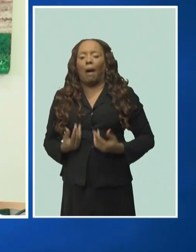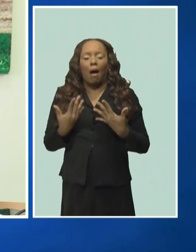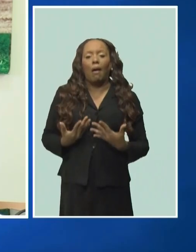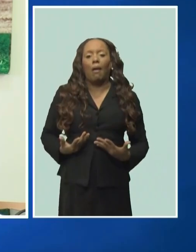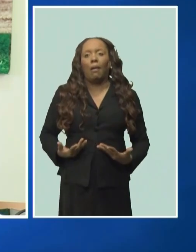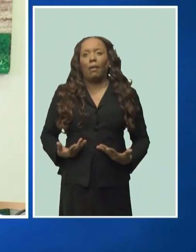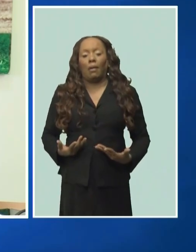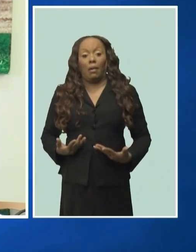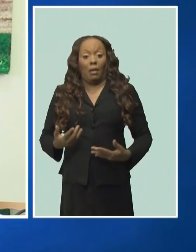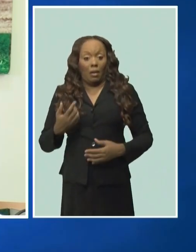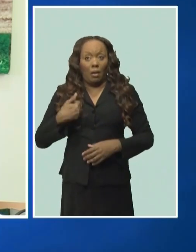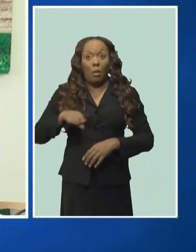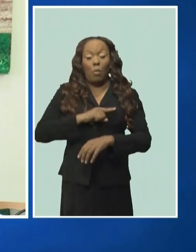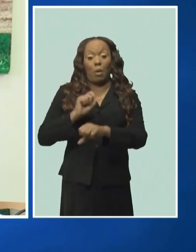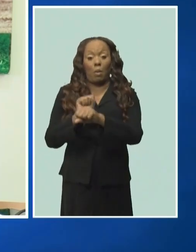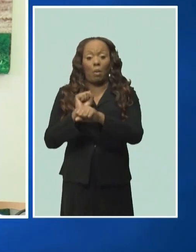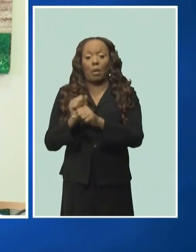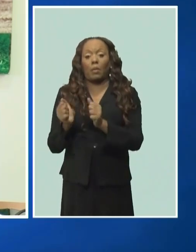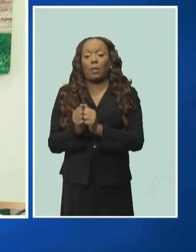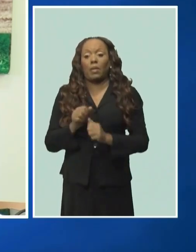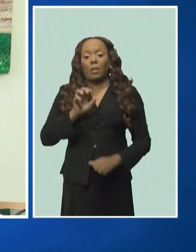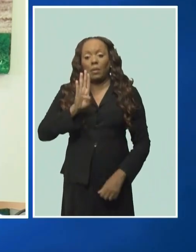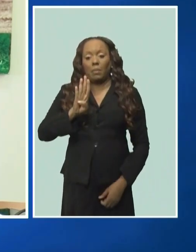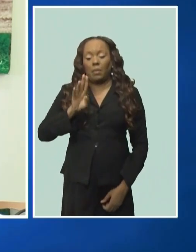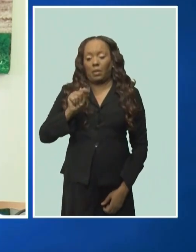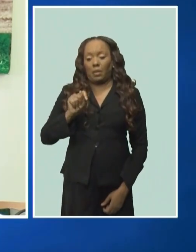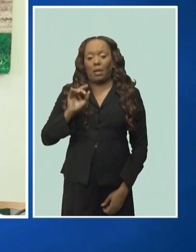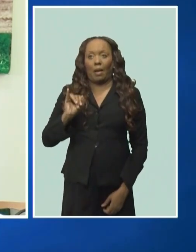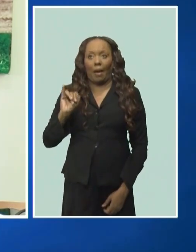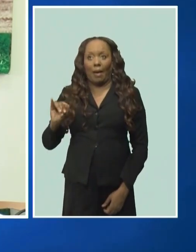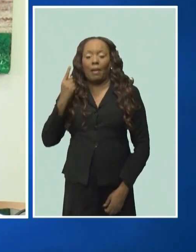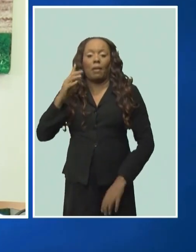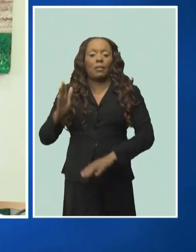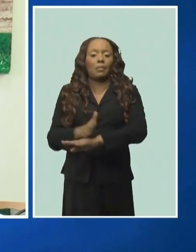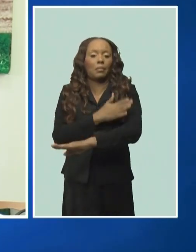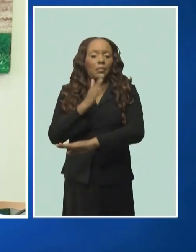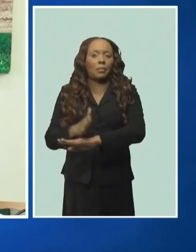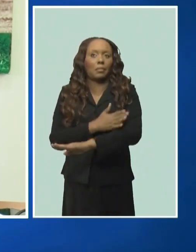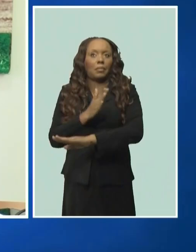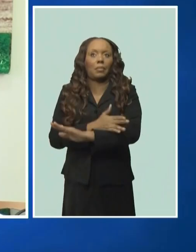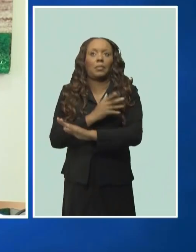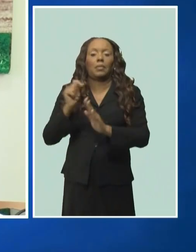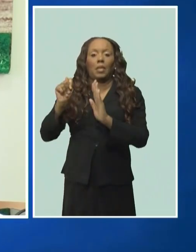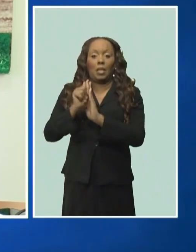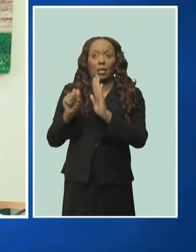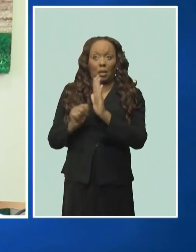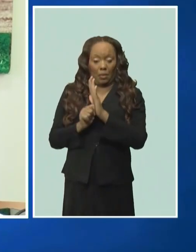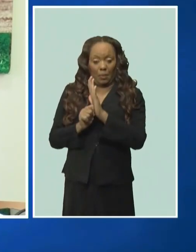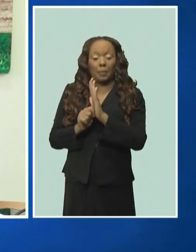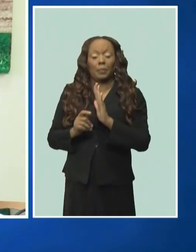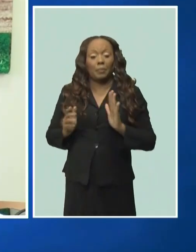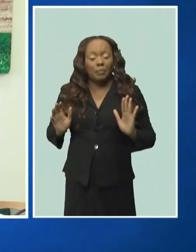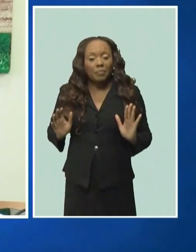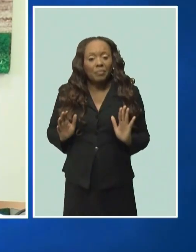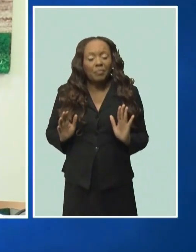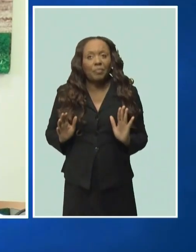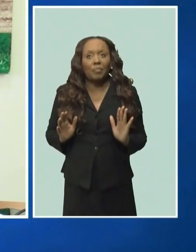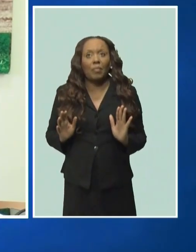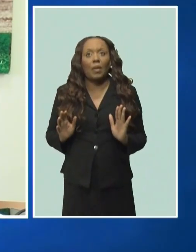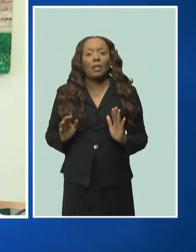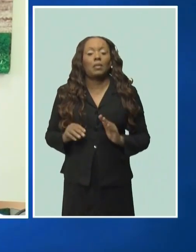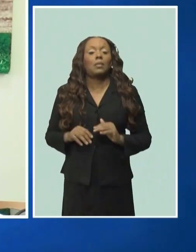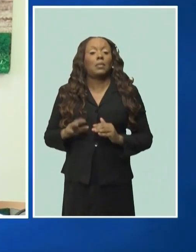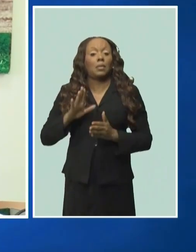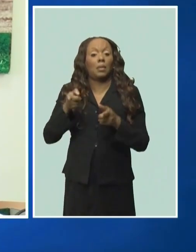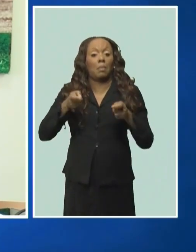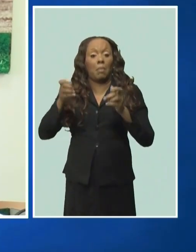We're working with BTII for the rejuvenation of Bridgetown, generally the town center itself. The town center manager has met